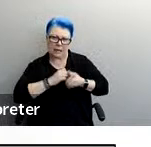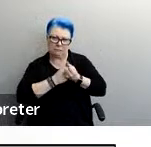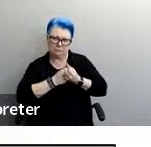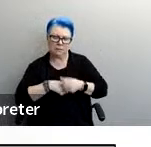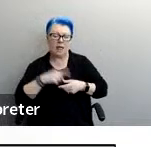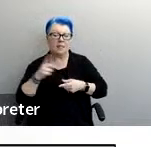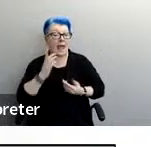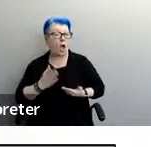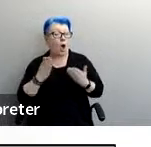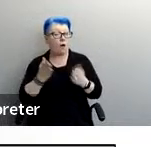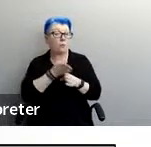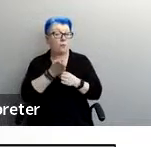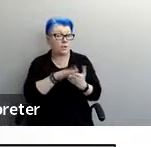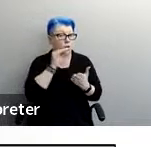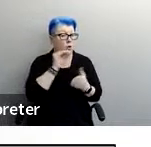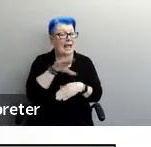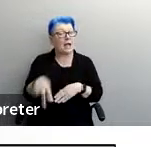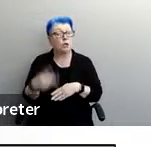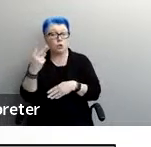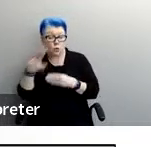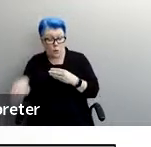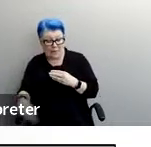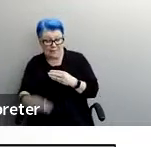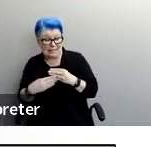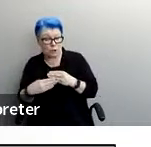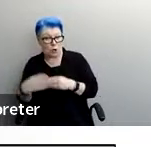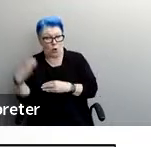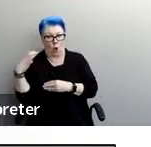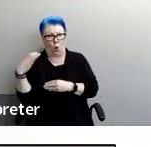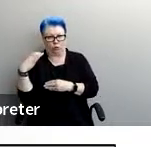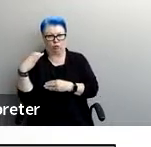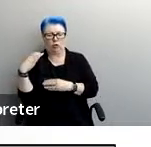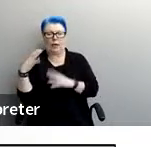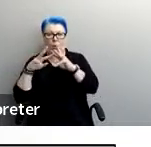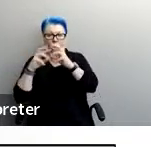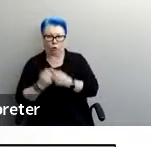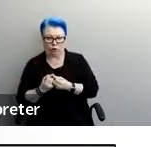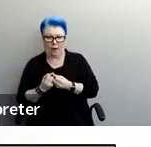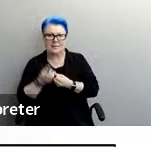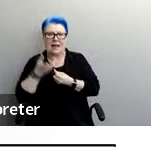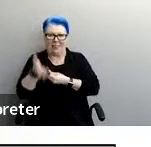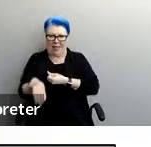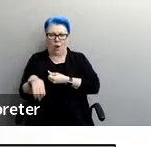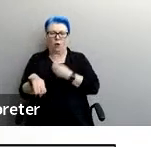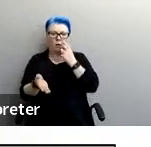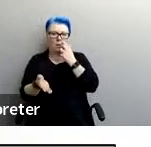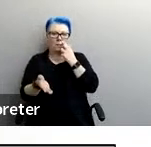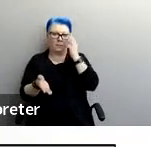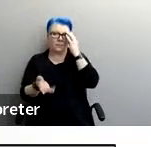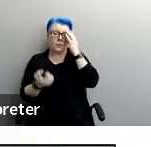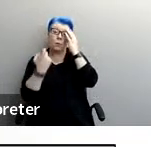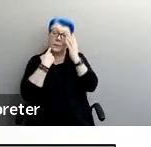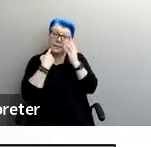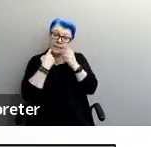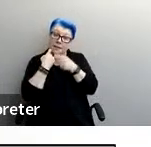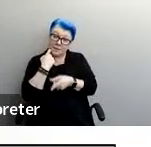professional learning, and then they offer 2 additional coaching sessions on site. They have